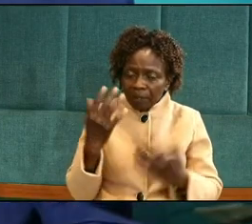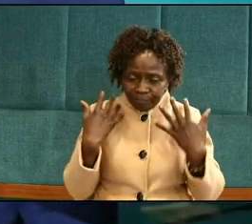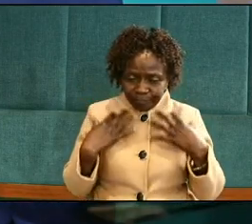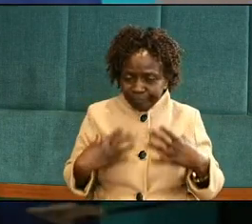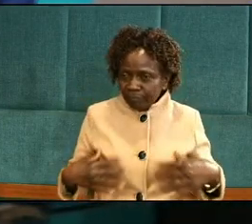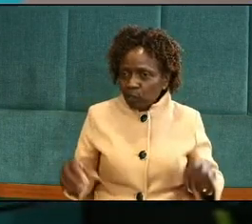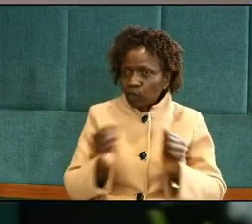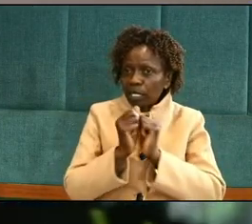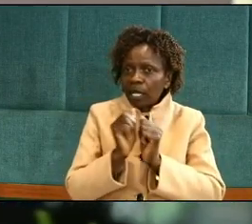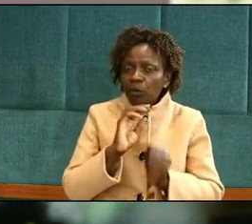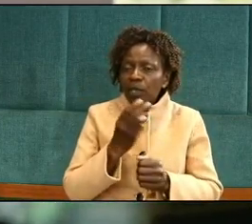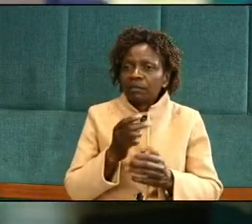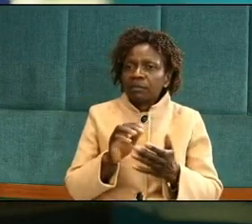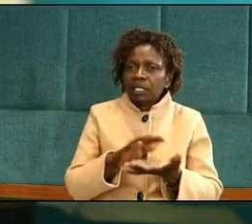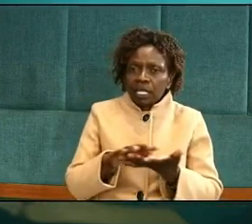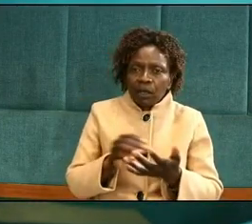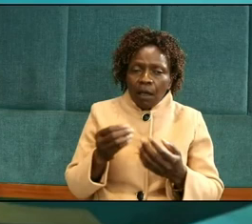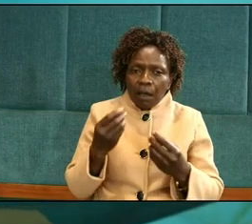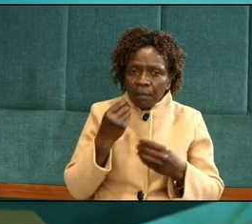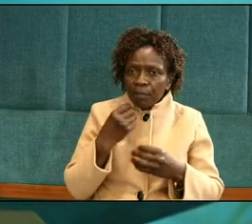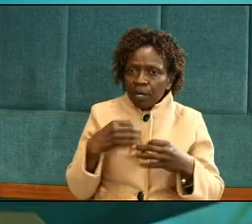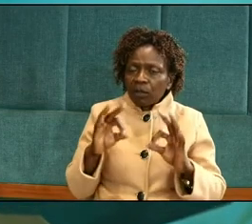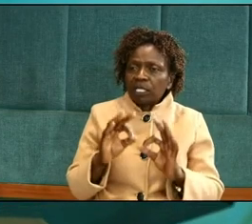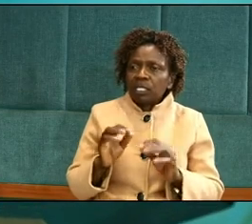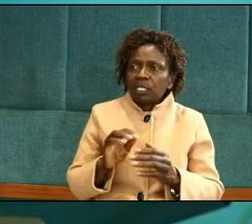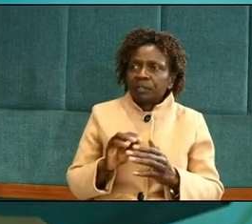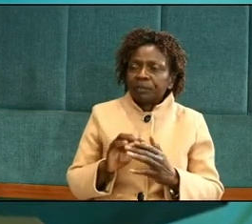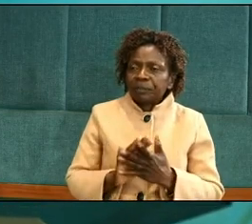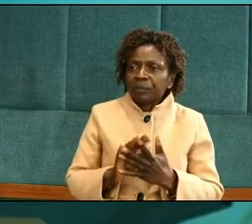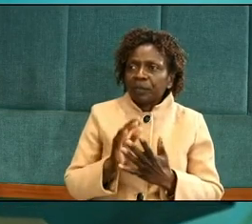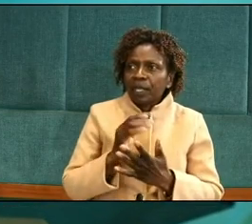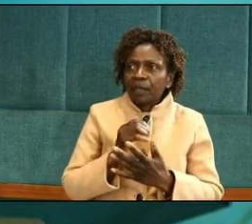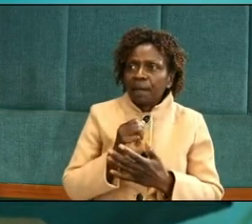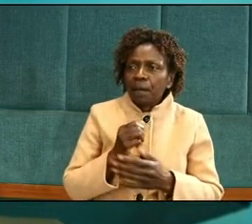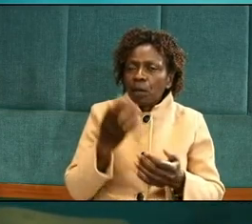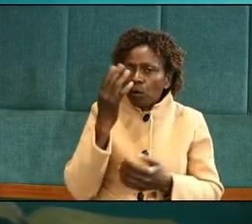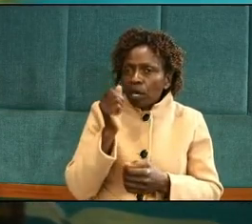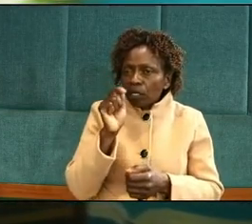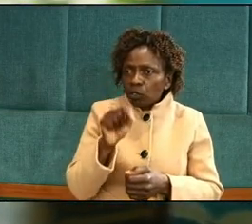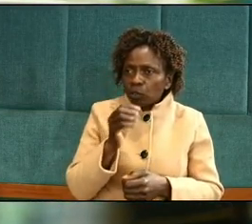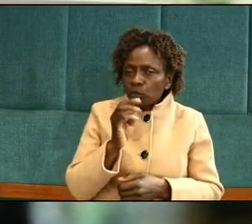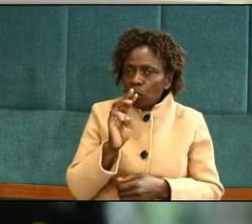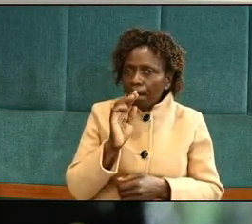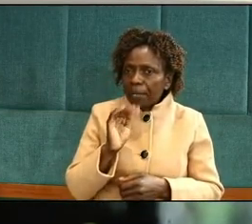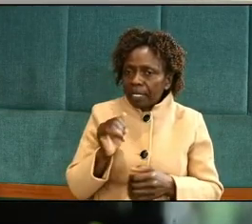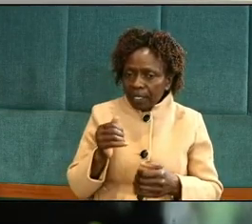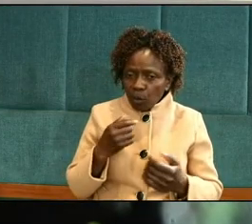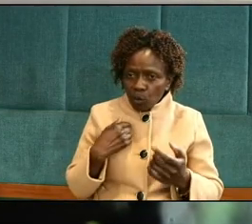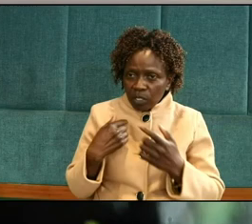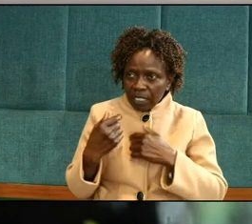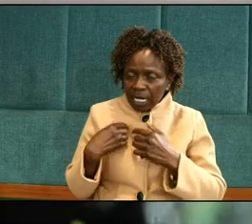together. We have set our priorities upside down, my brothers and sisters. What should be